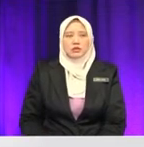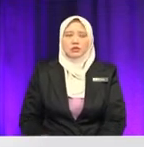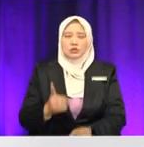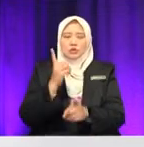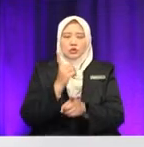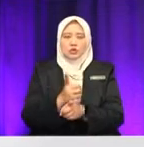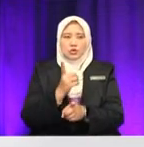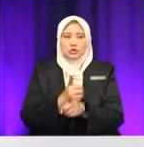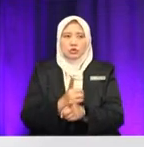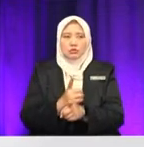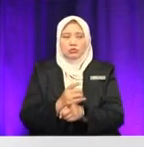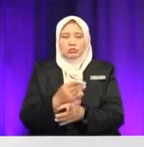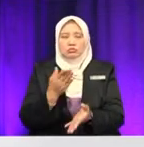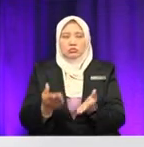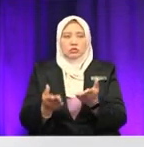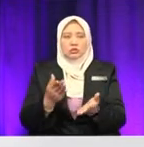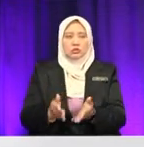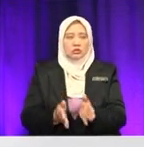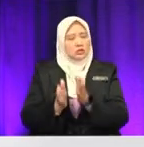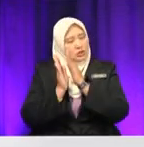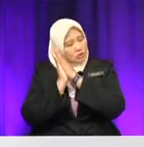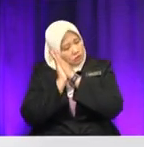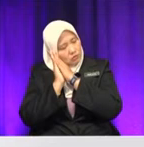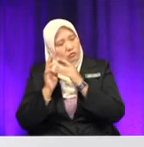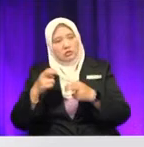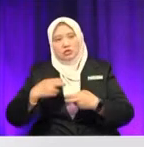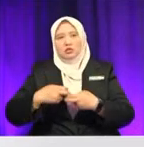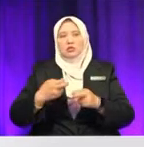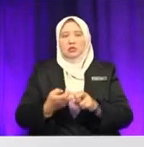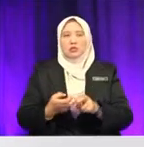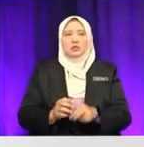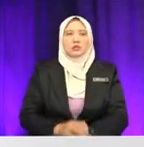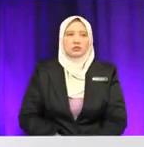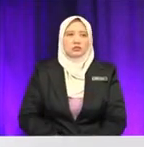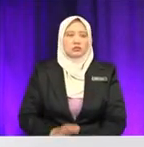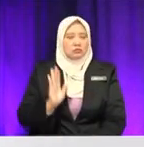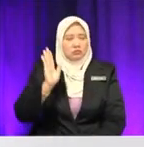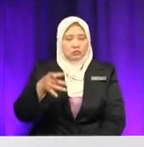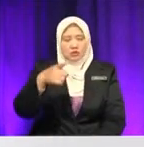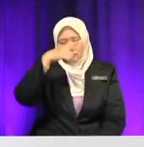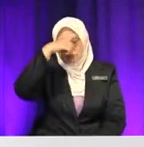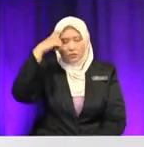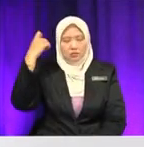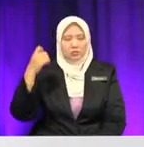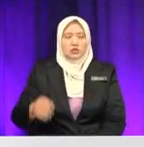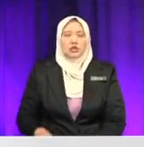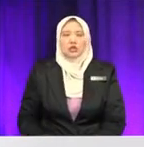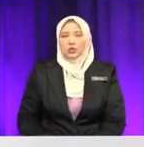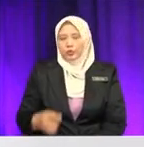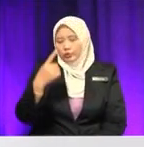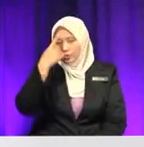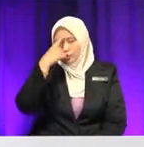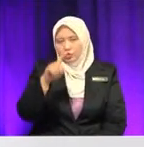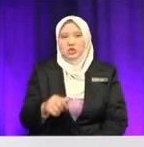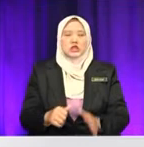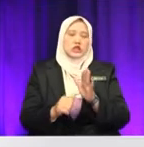should also be considered. This is because they get stressful and they think too much of the conflict.